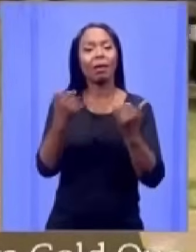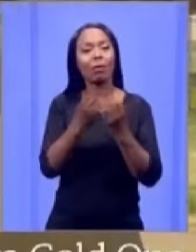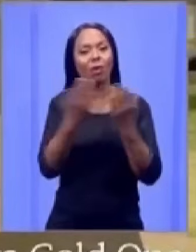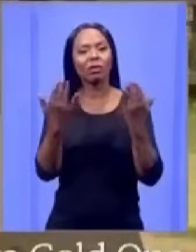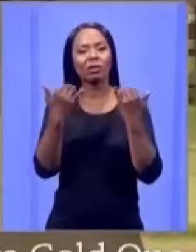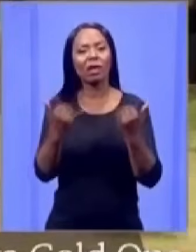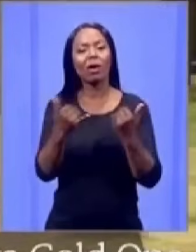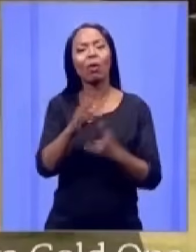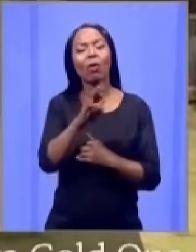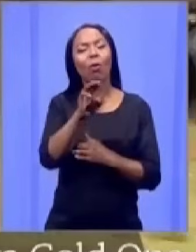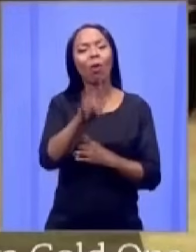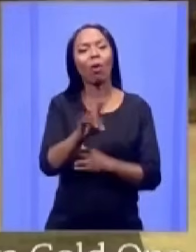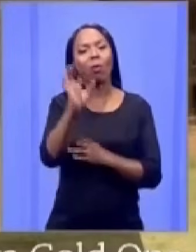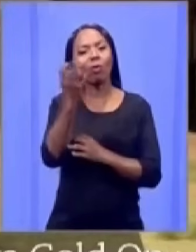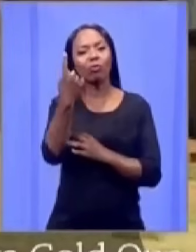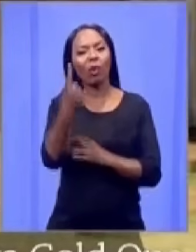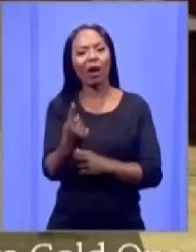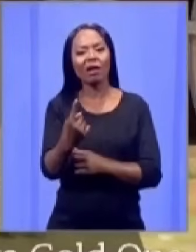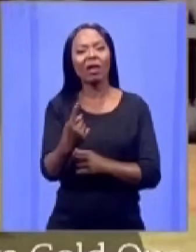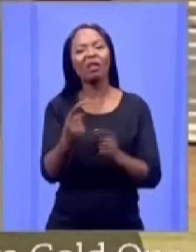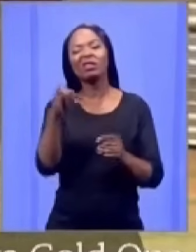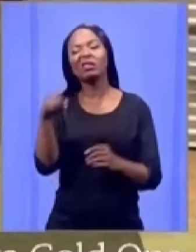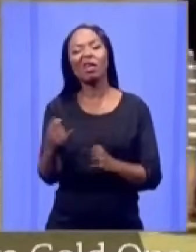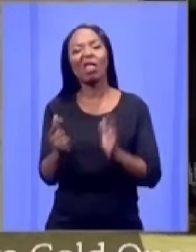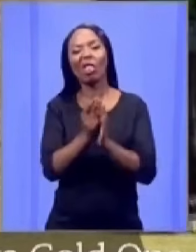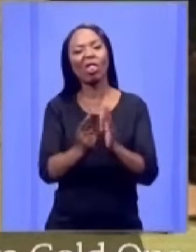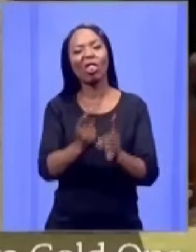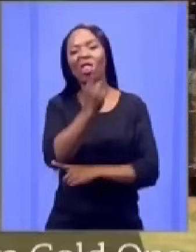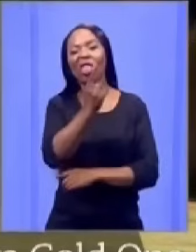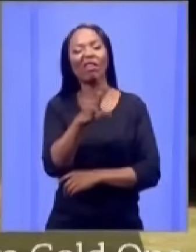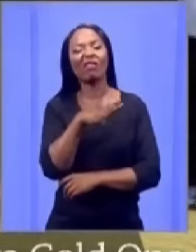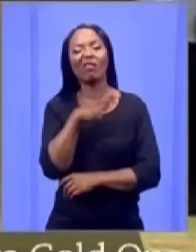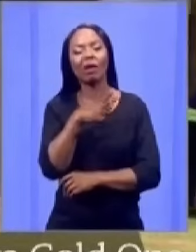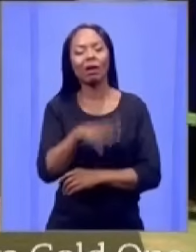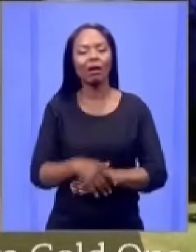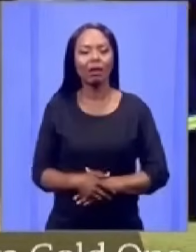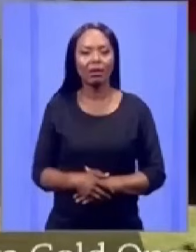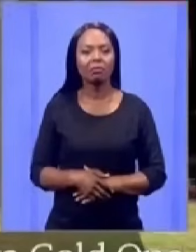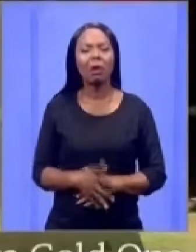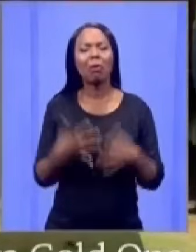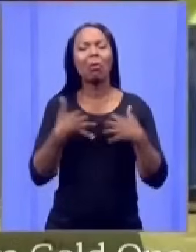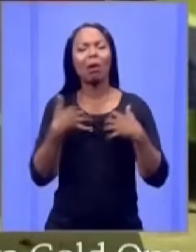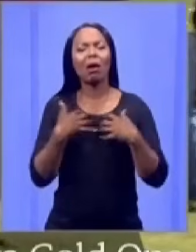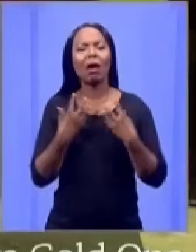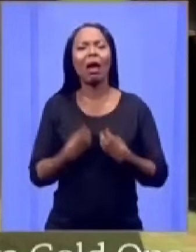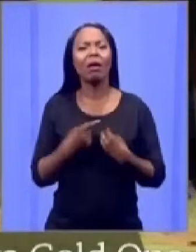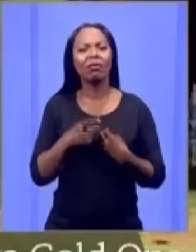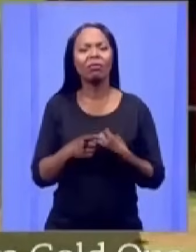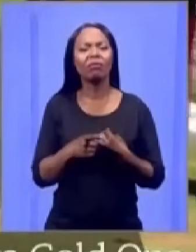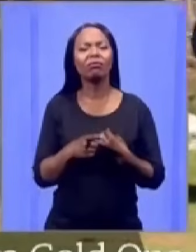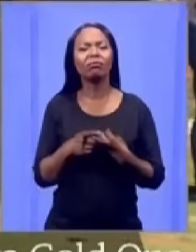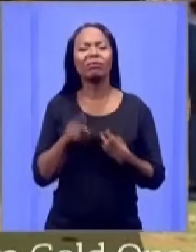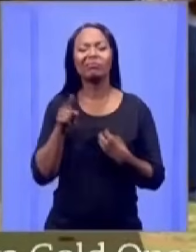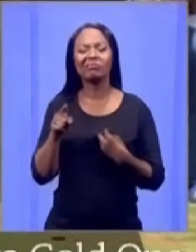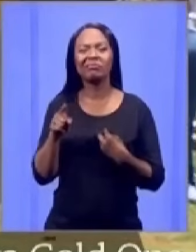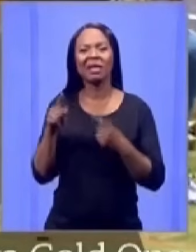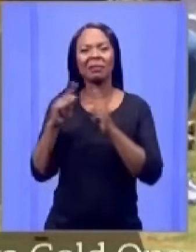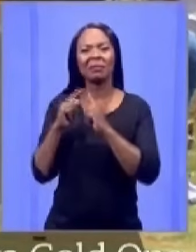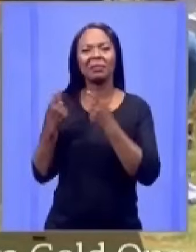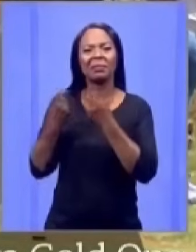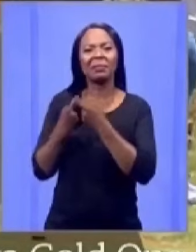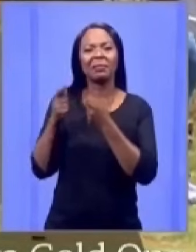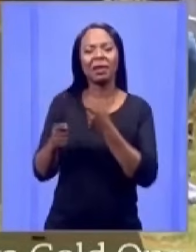a Goldwane e le fela tlolo ya molao. We are worried that the instigators of